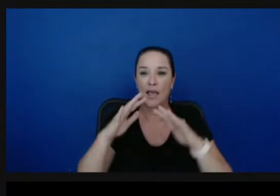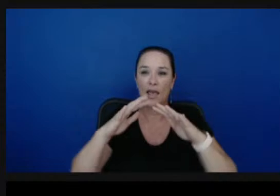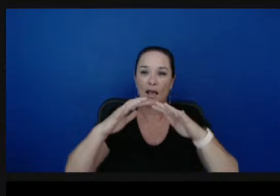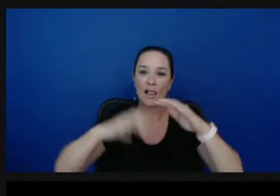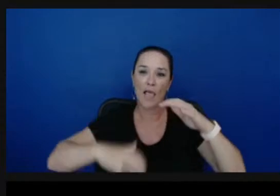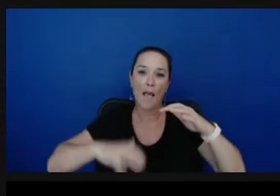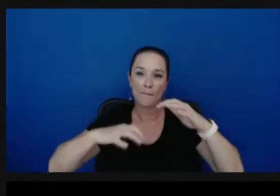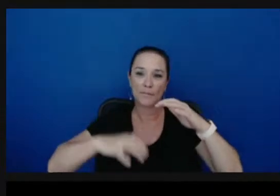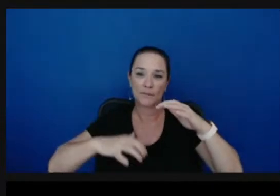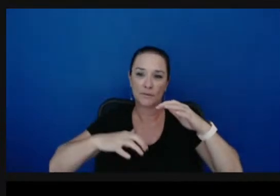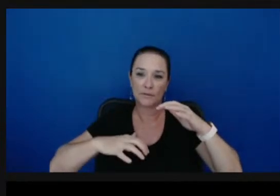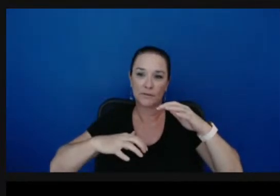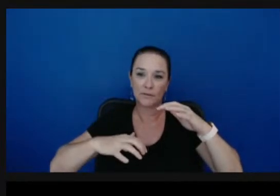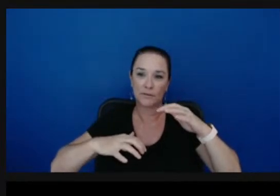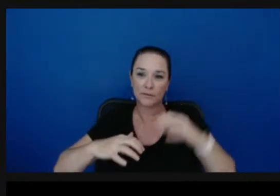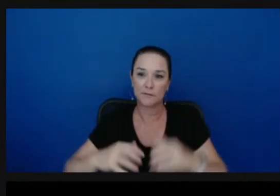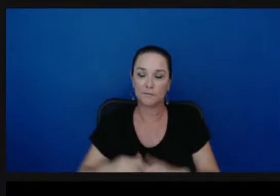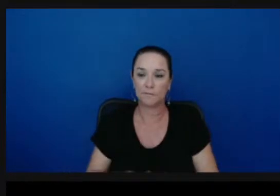basically rubble,